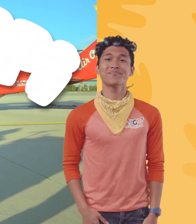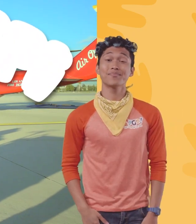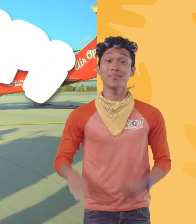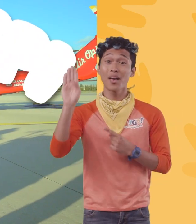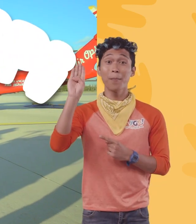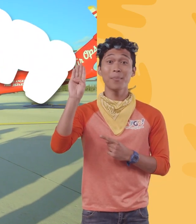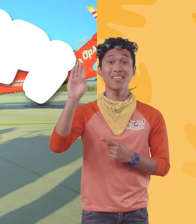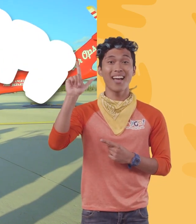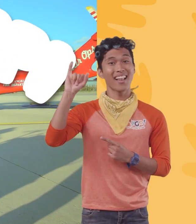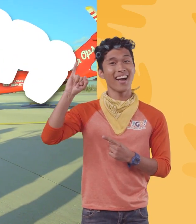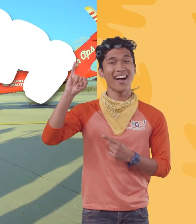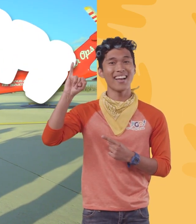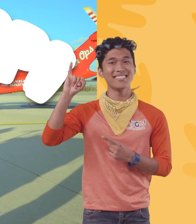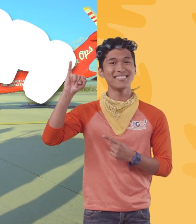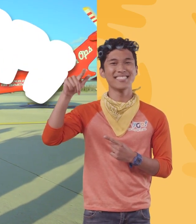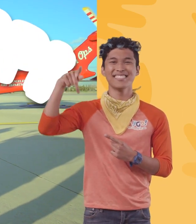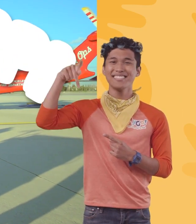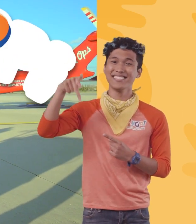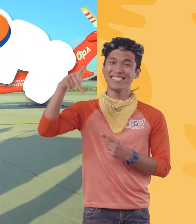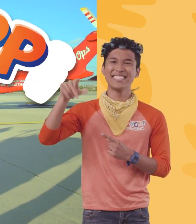ready? B-L-I